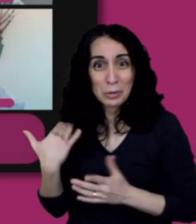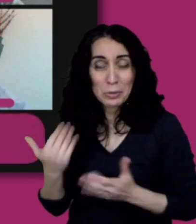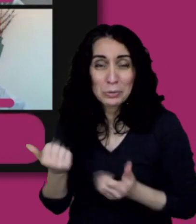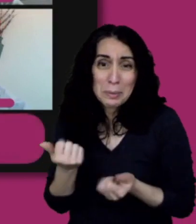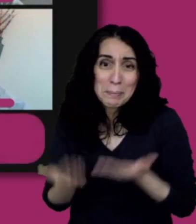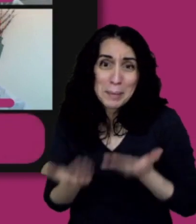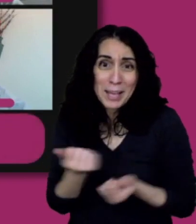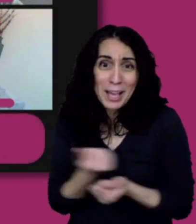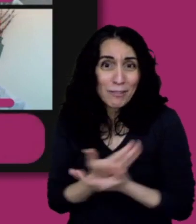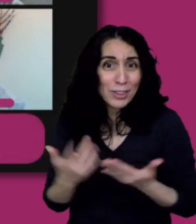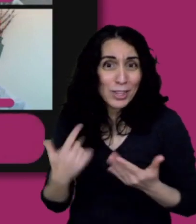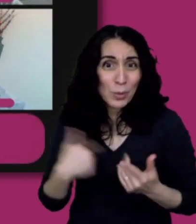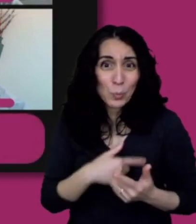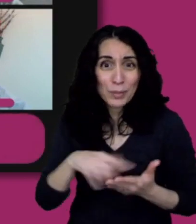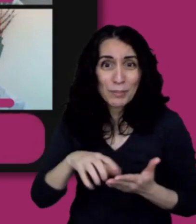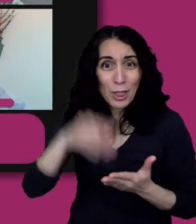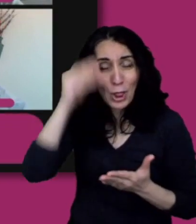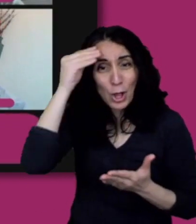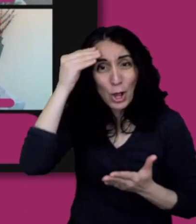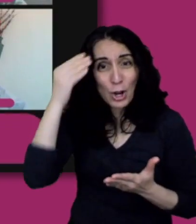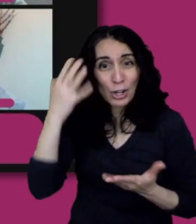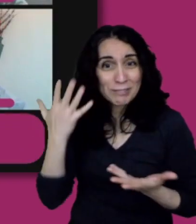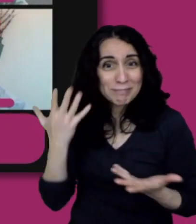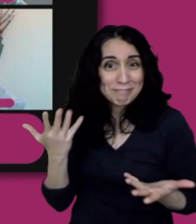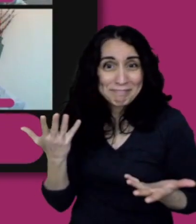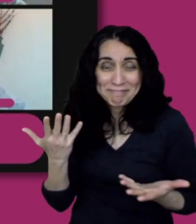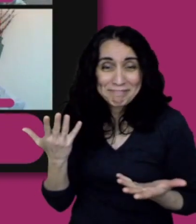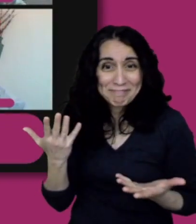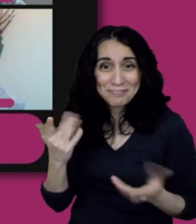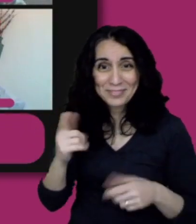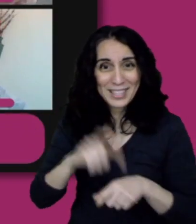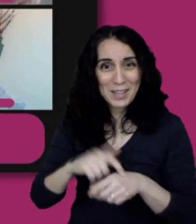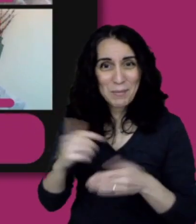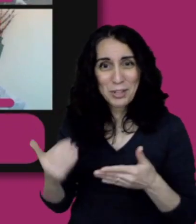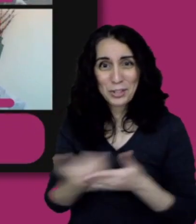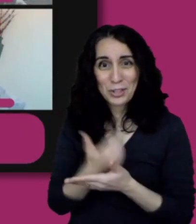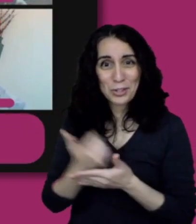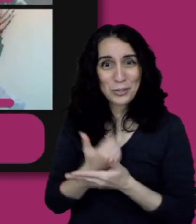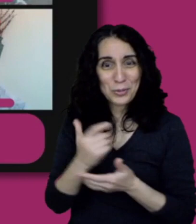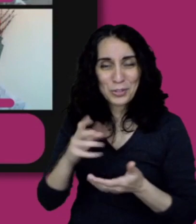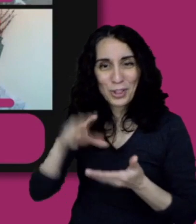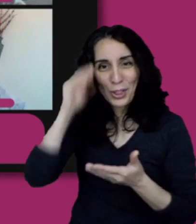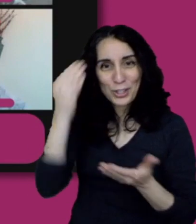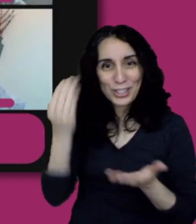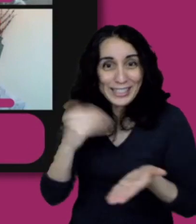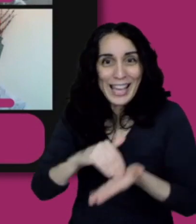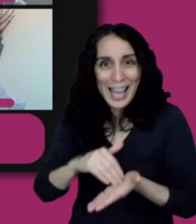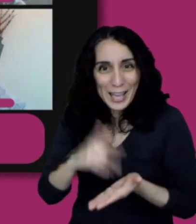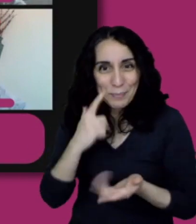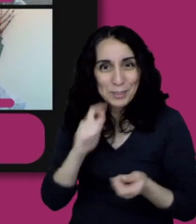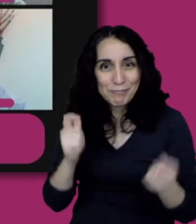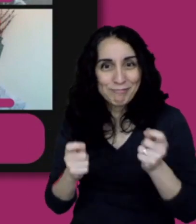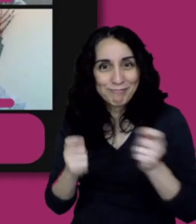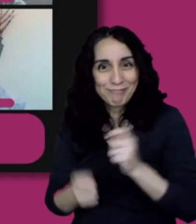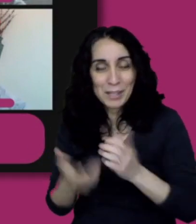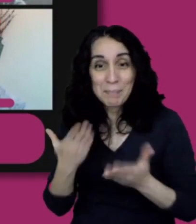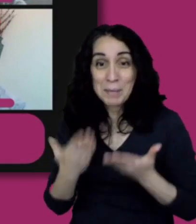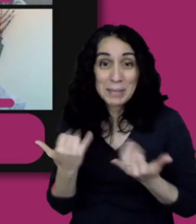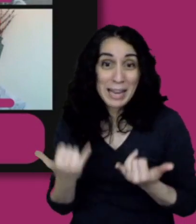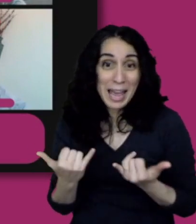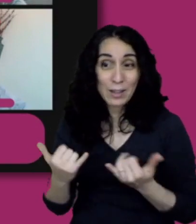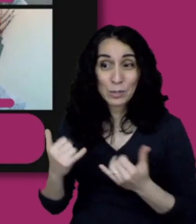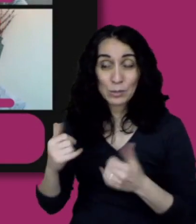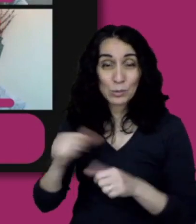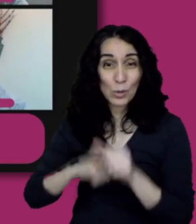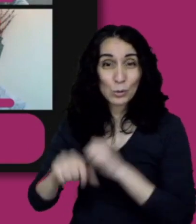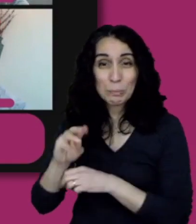ago. So it may be that everything we've learned, it may be another inflection or pivot point where we all have to start doing it differently, because all of a sudden